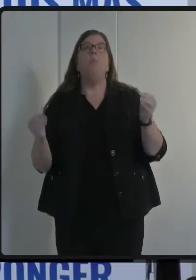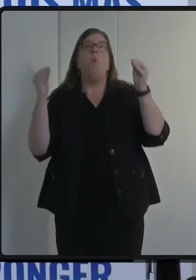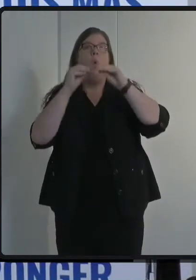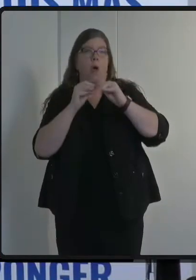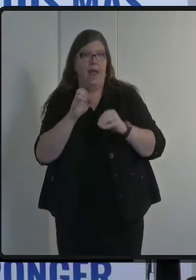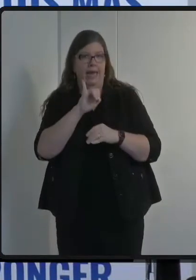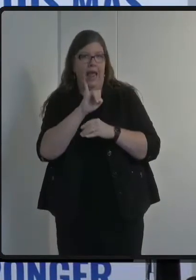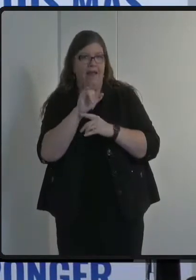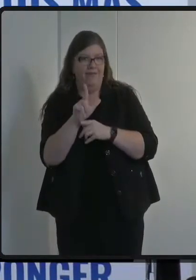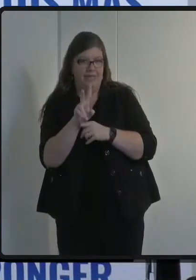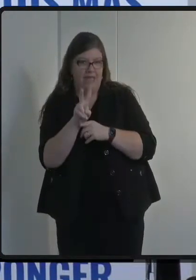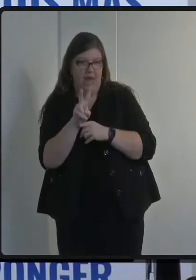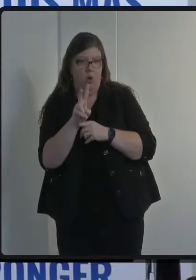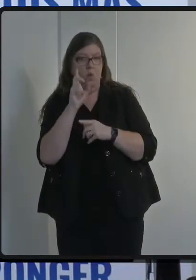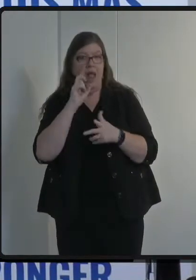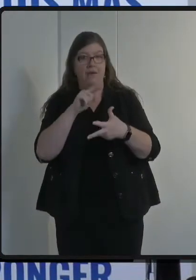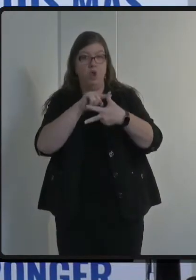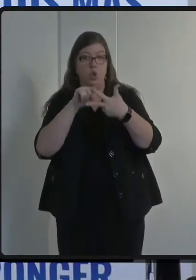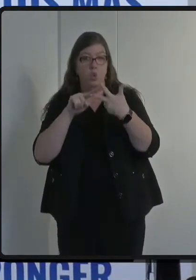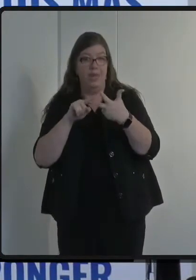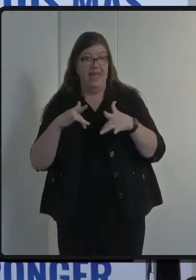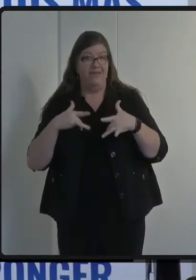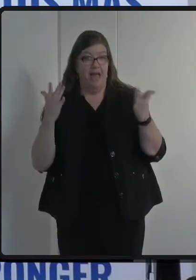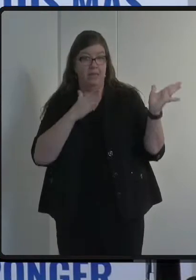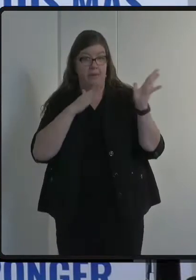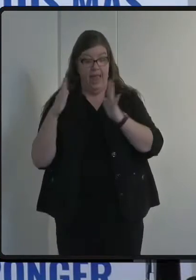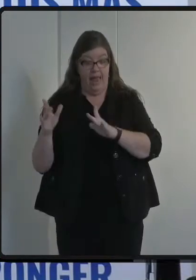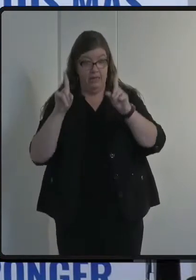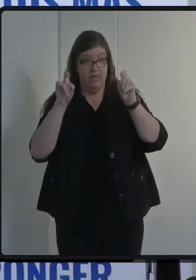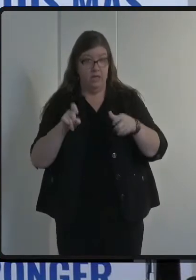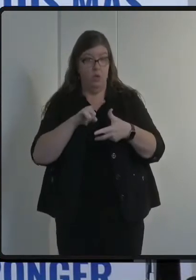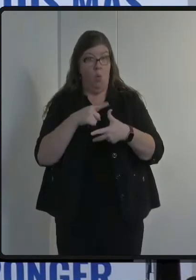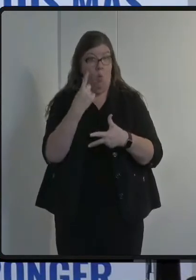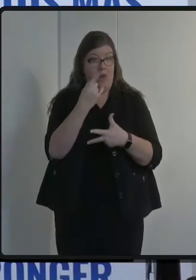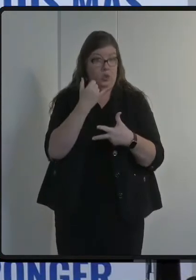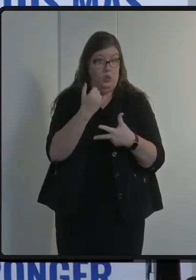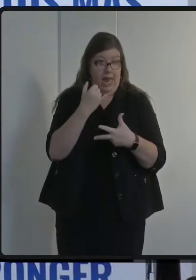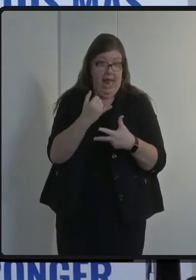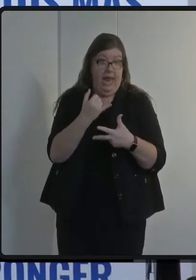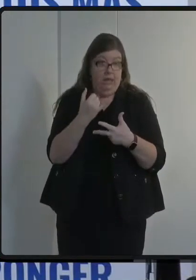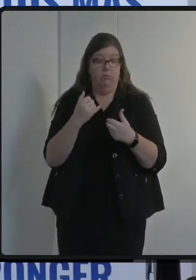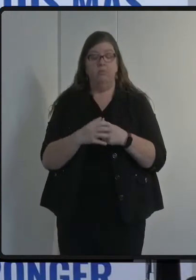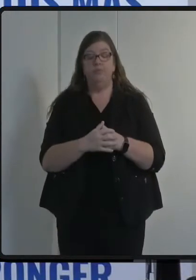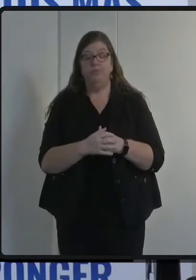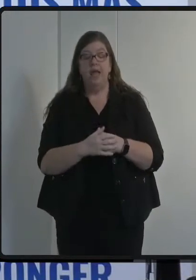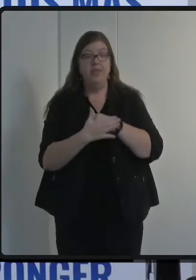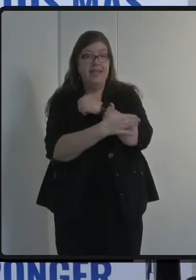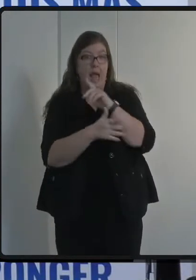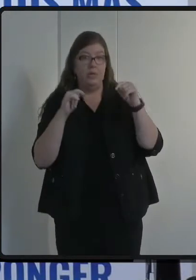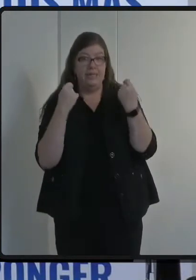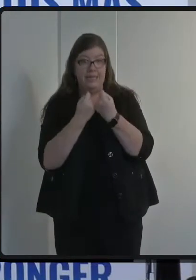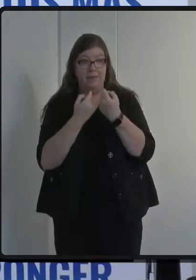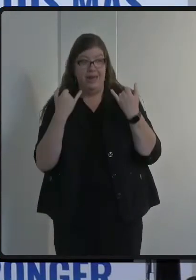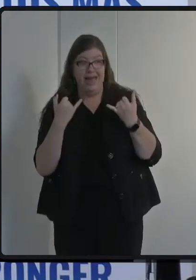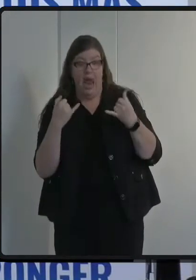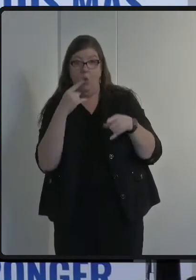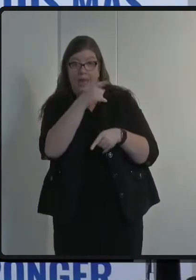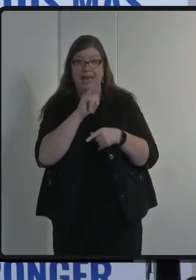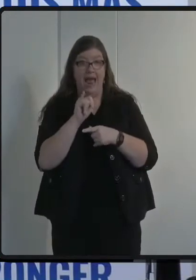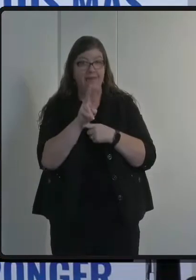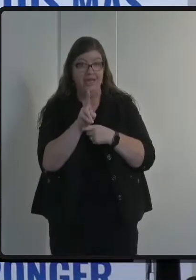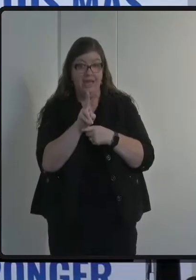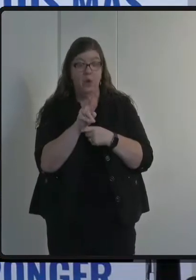have at least 3 testing events planned, starting with one today. Our county team is currently in IV, and we